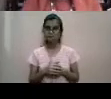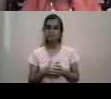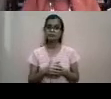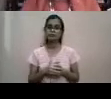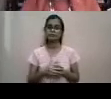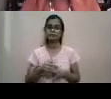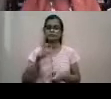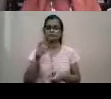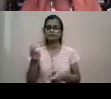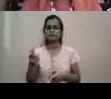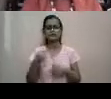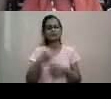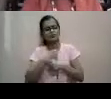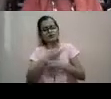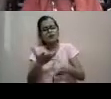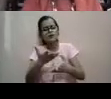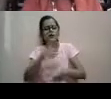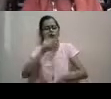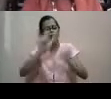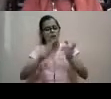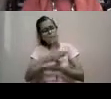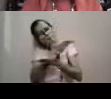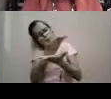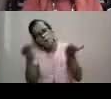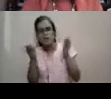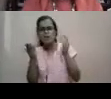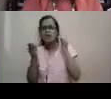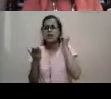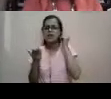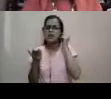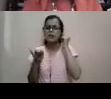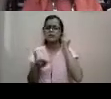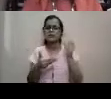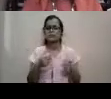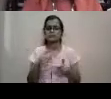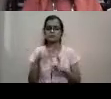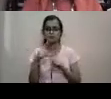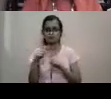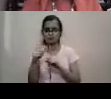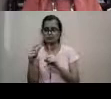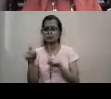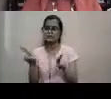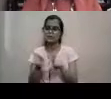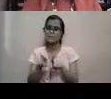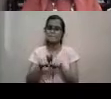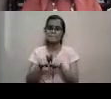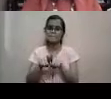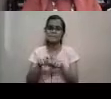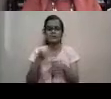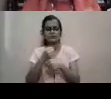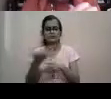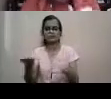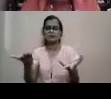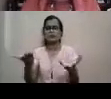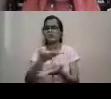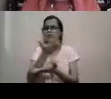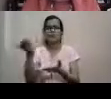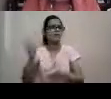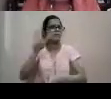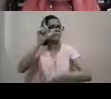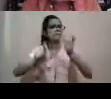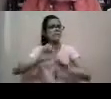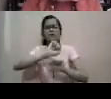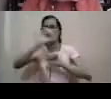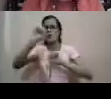readily generalized. We do have general criteria by which to determine, we don't have that